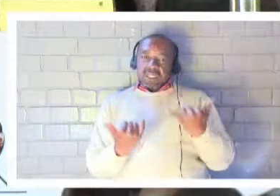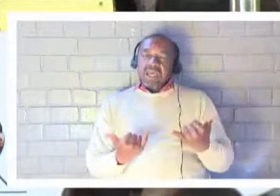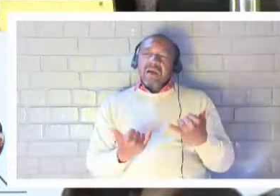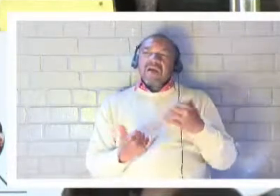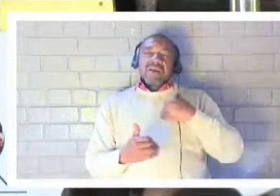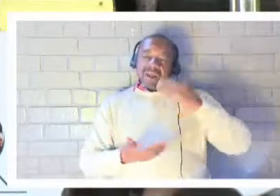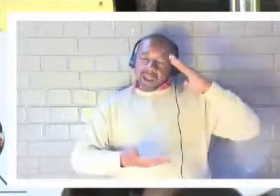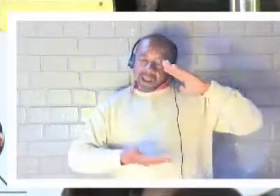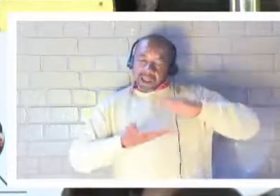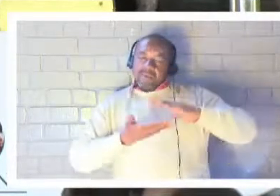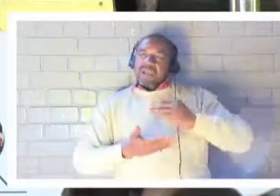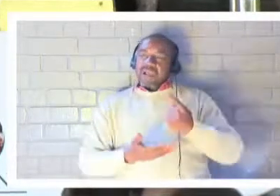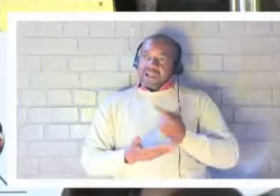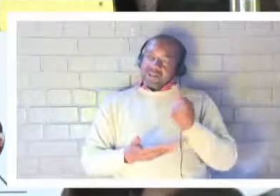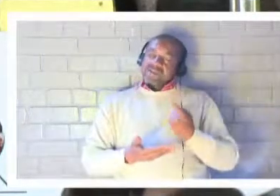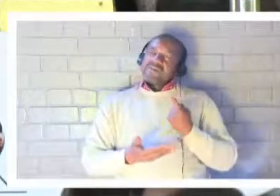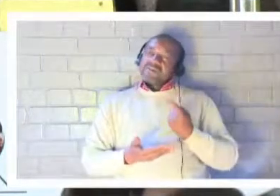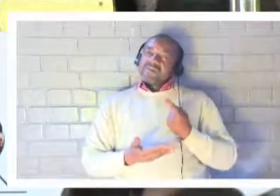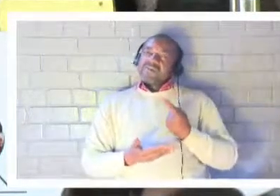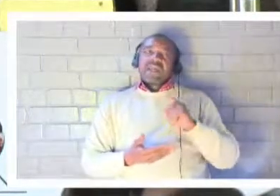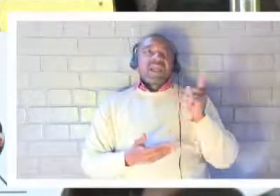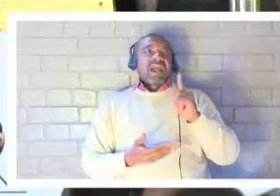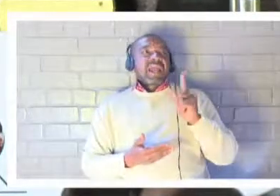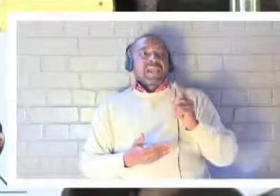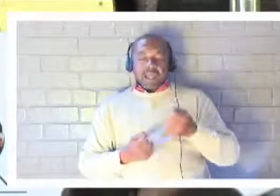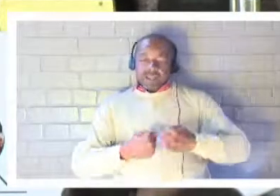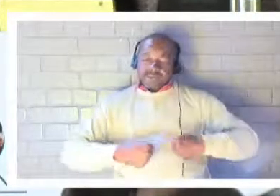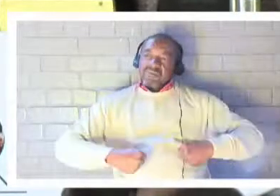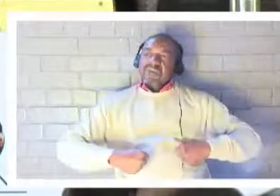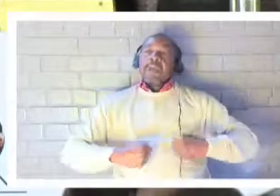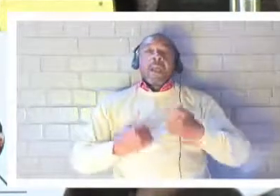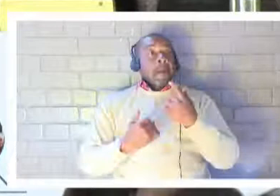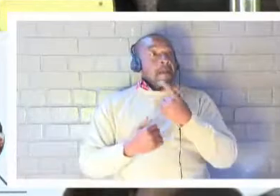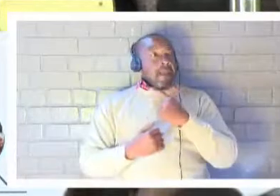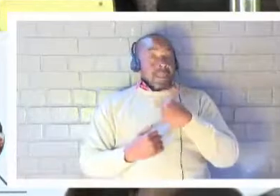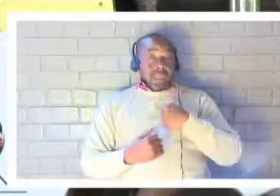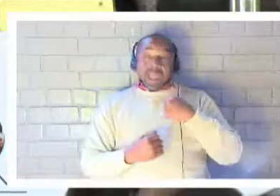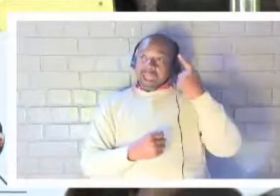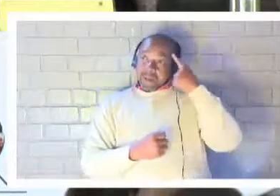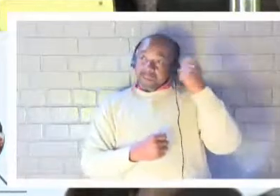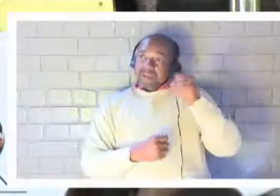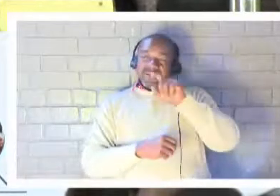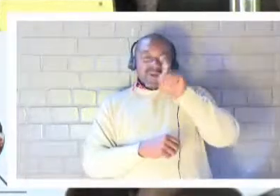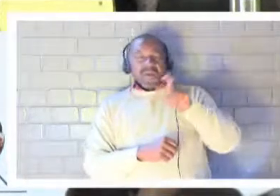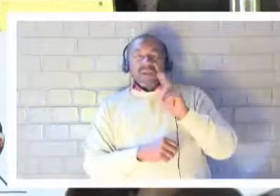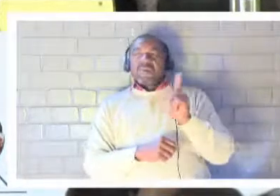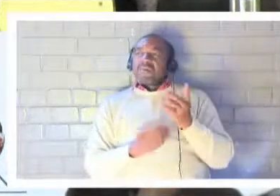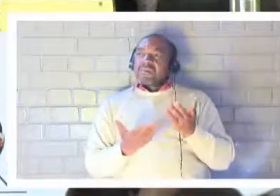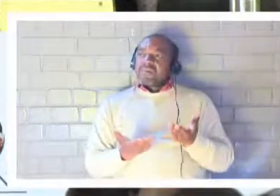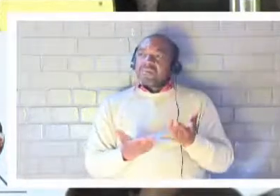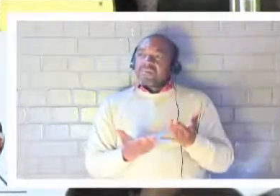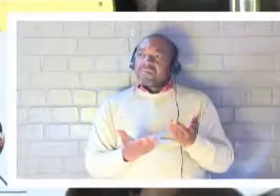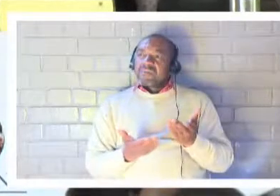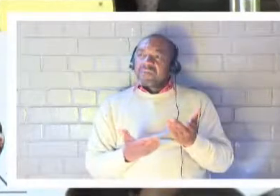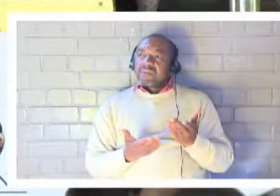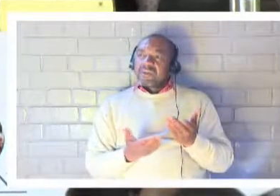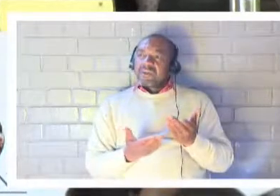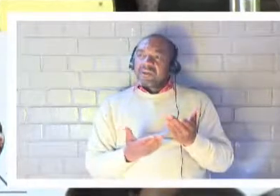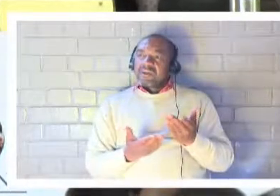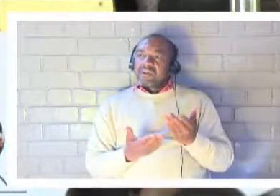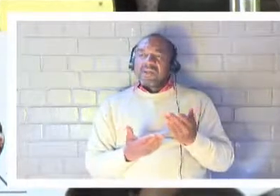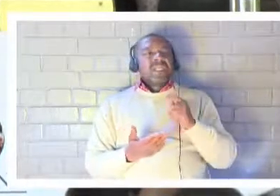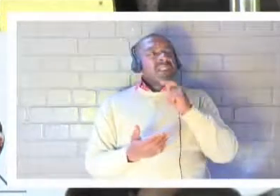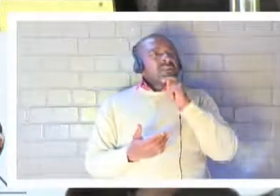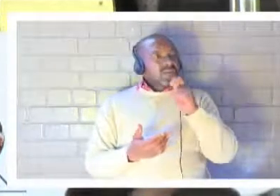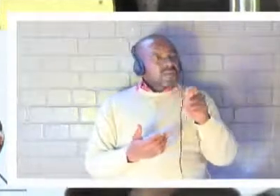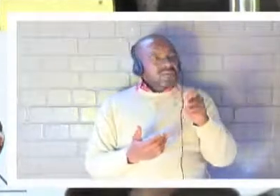limiting ourselves in terms of capacity. But now I believe the question is, is it feasible,